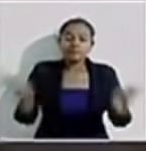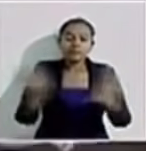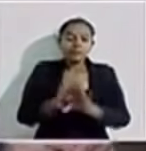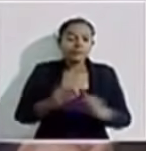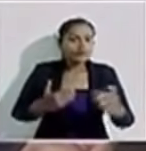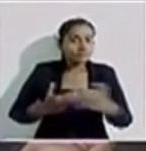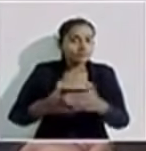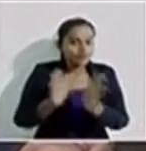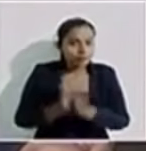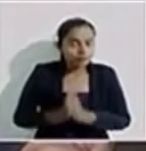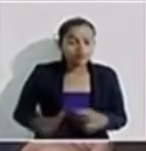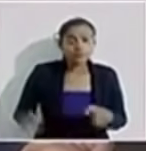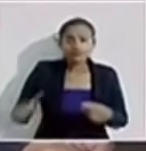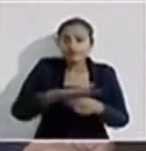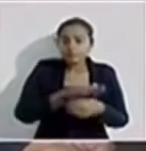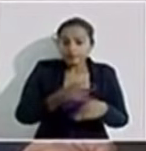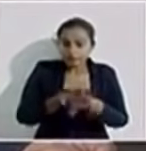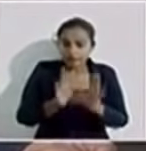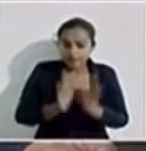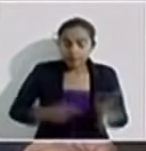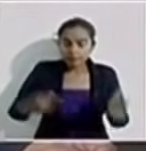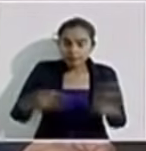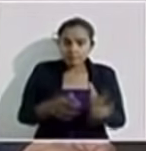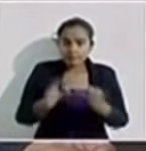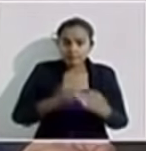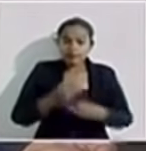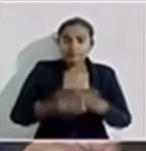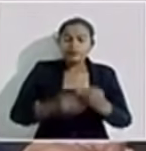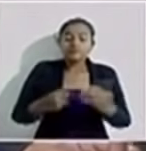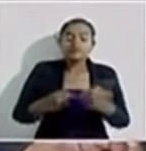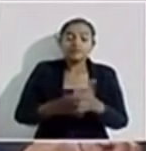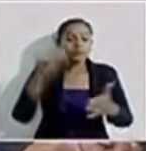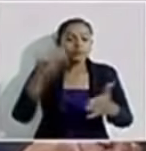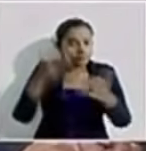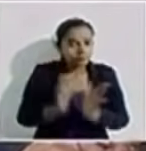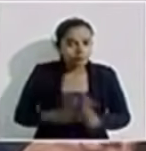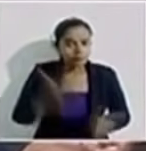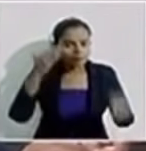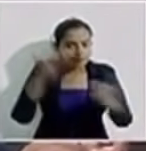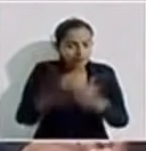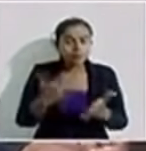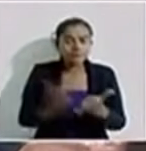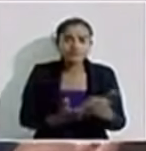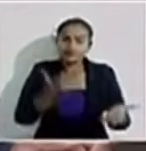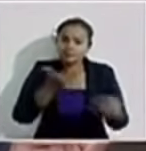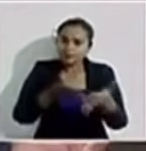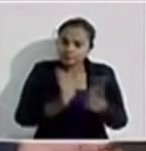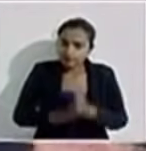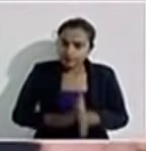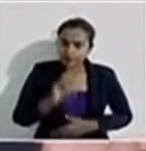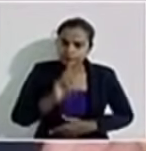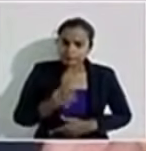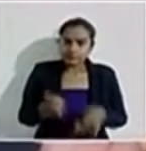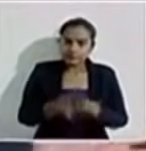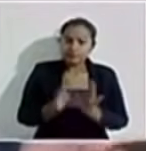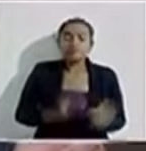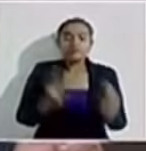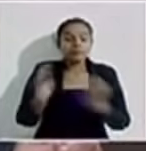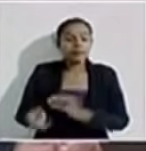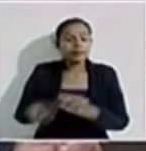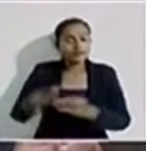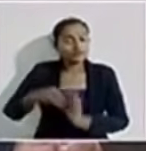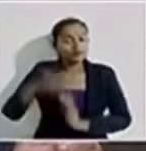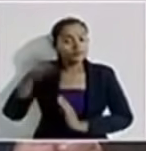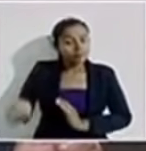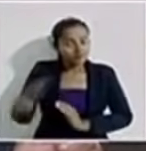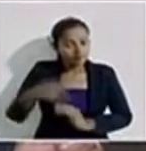non-debt generating inflows. According to the report, without sizable external financing that is relatively secure and